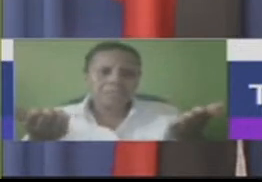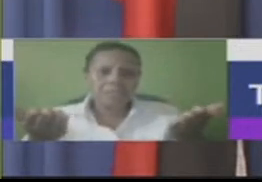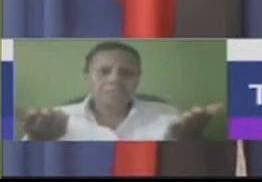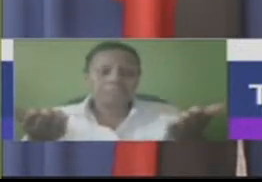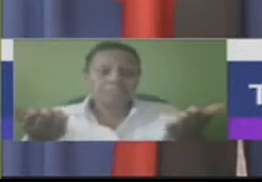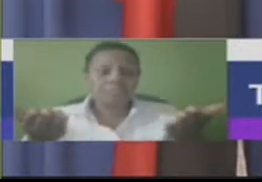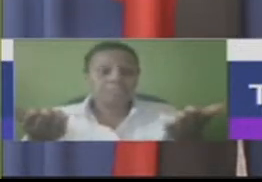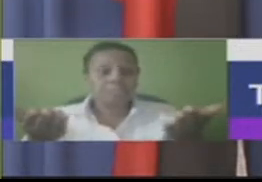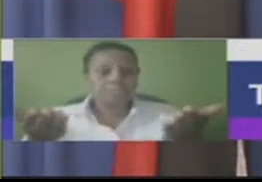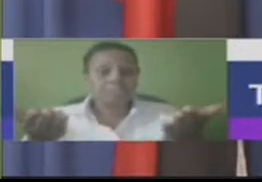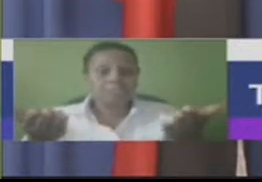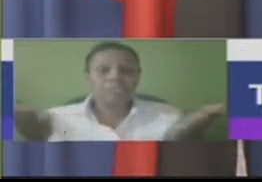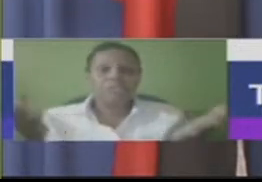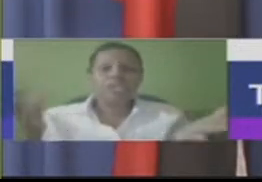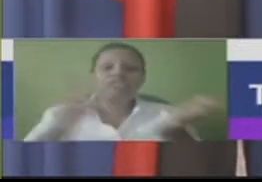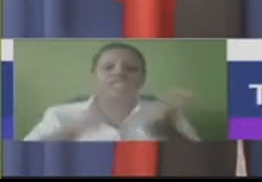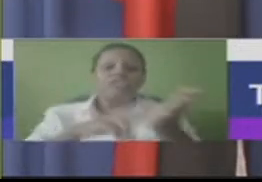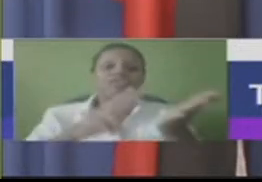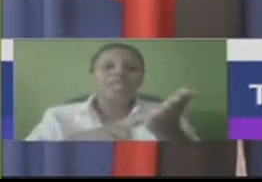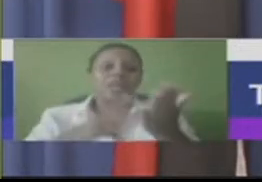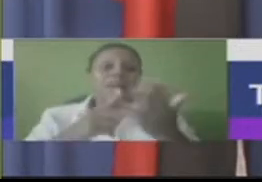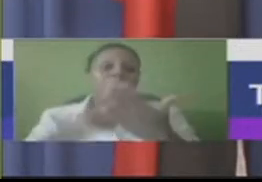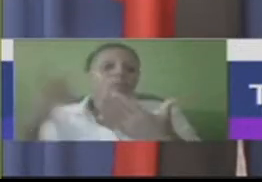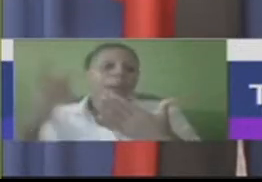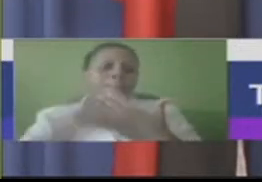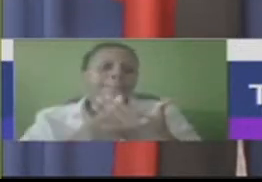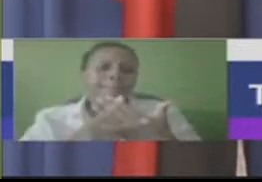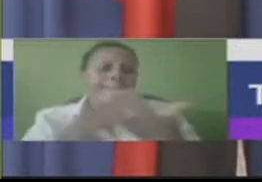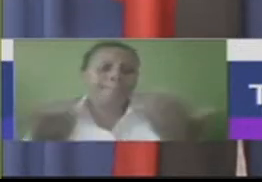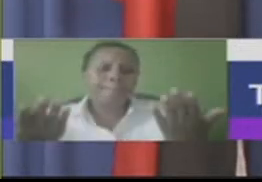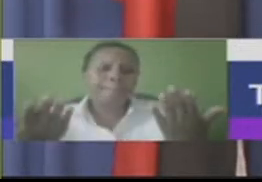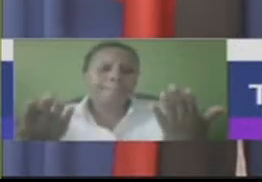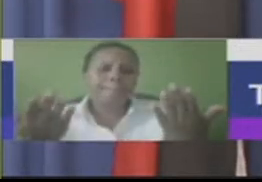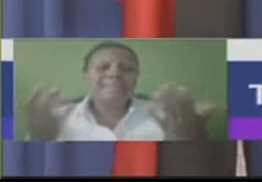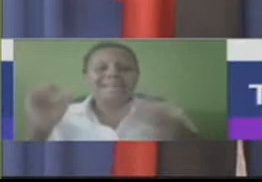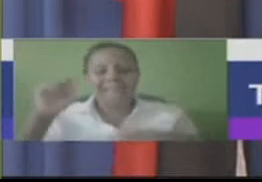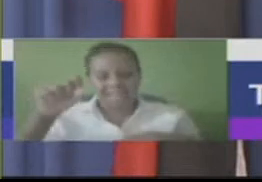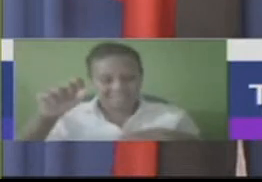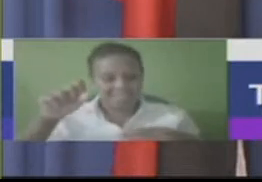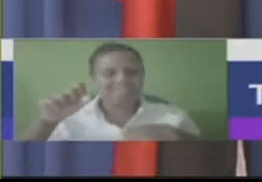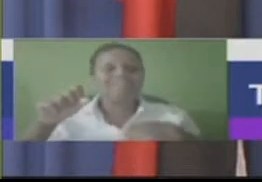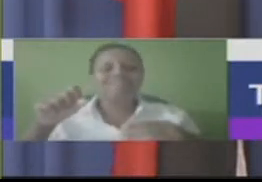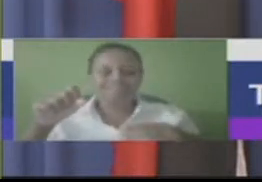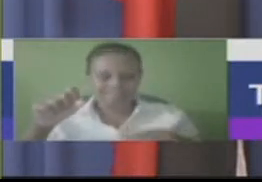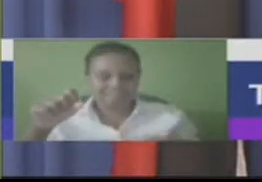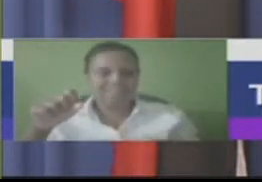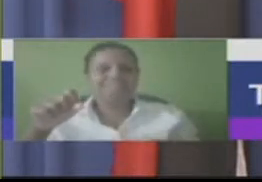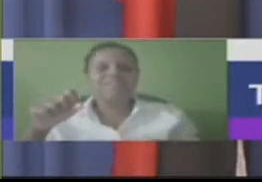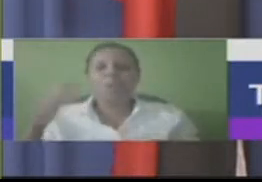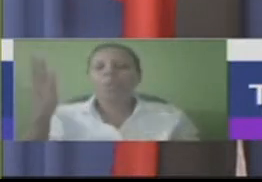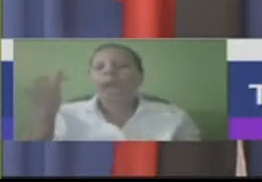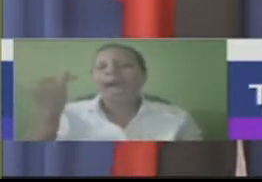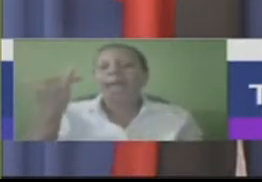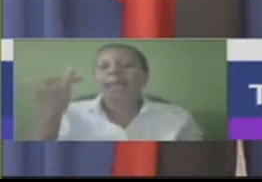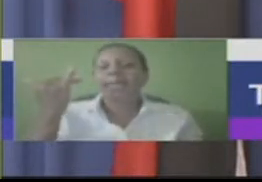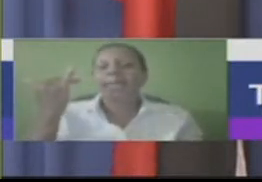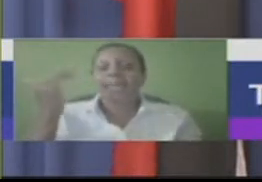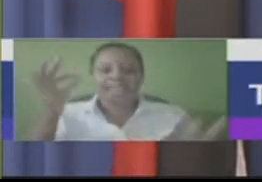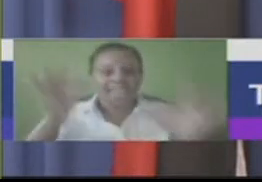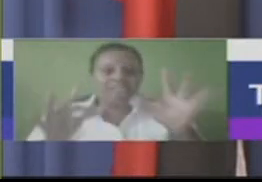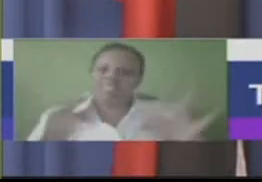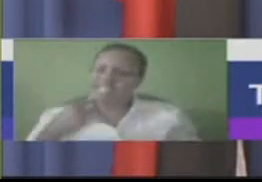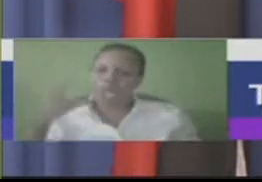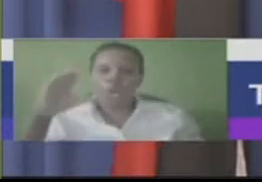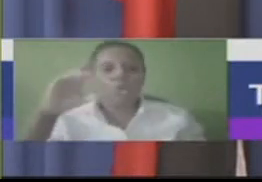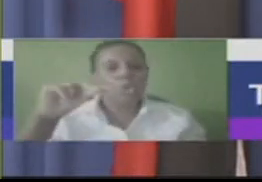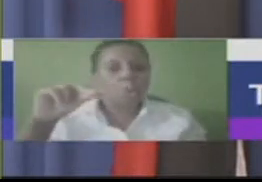otherwise. And we answered yes, because if you answer no, that you will